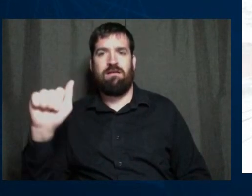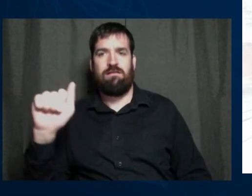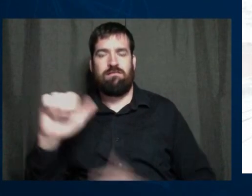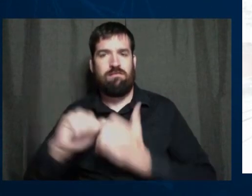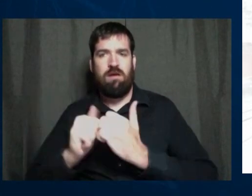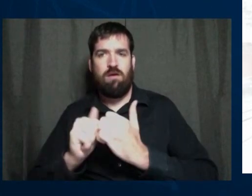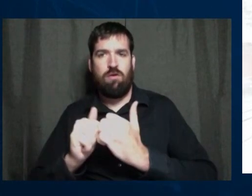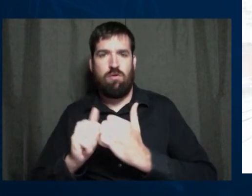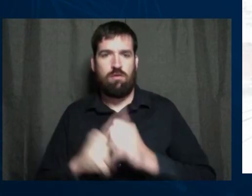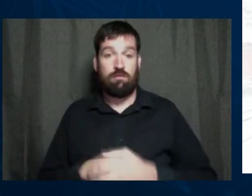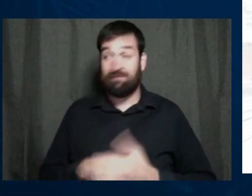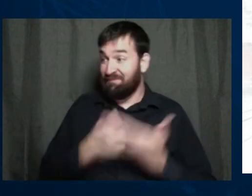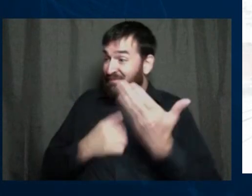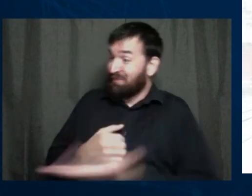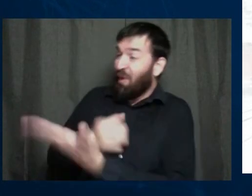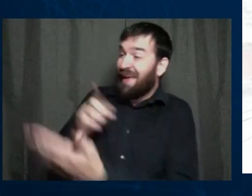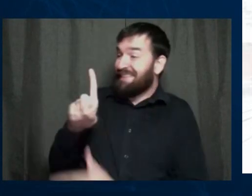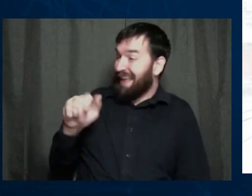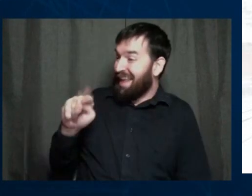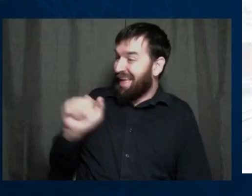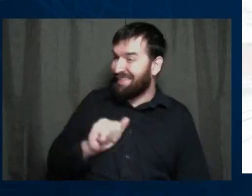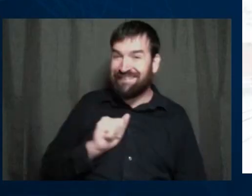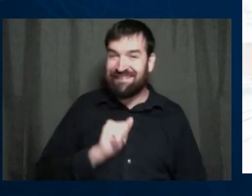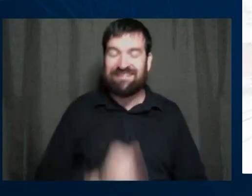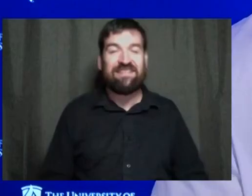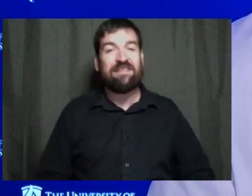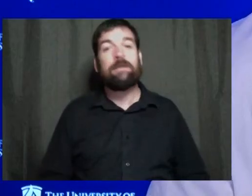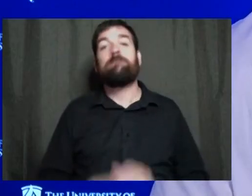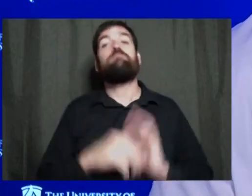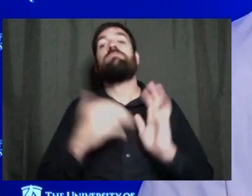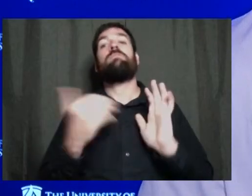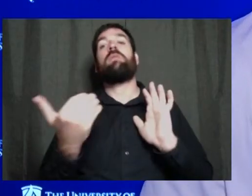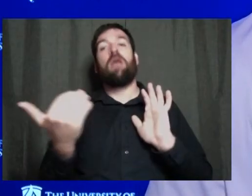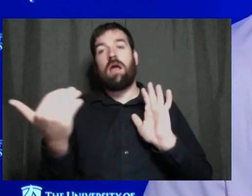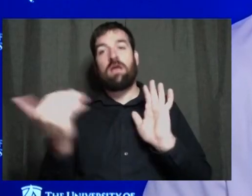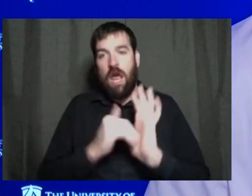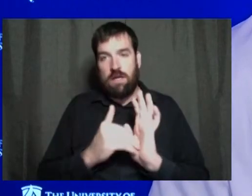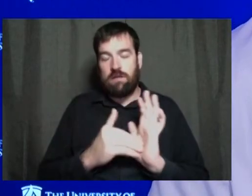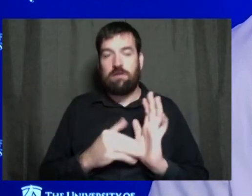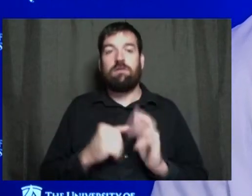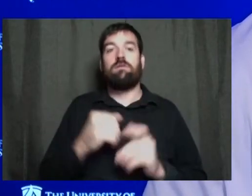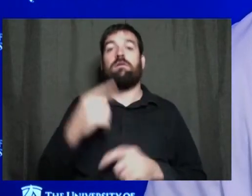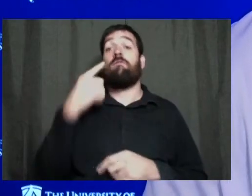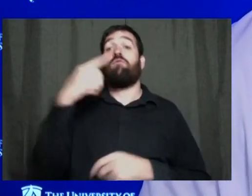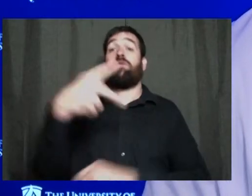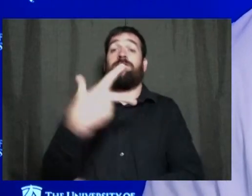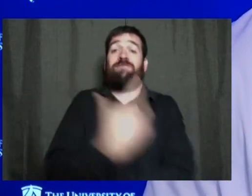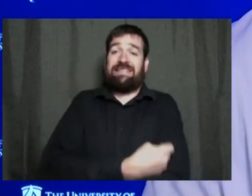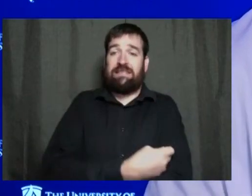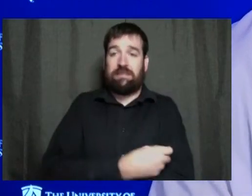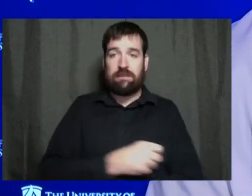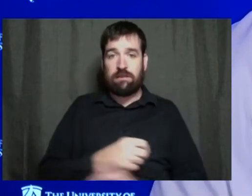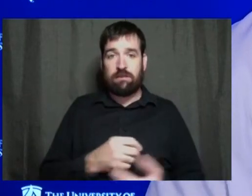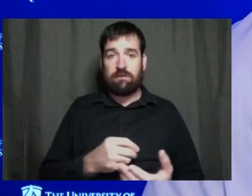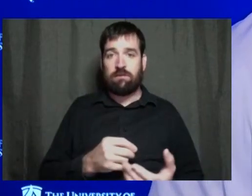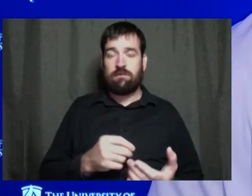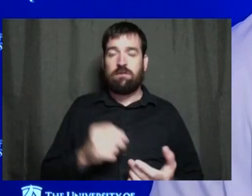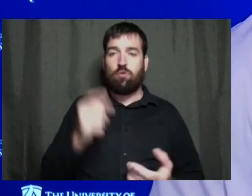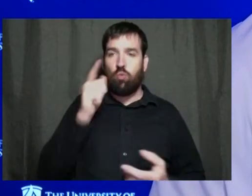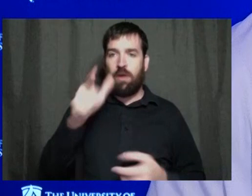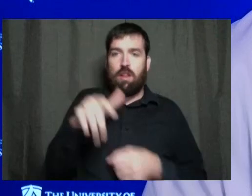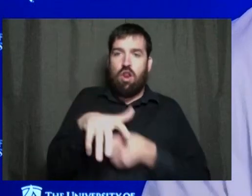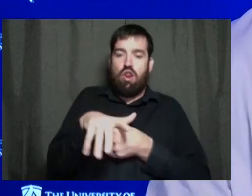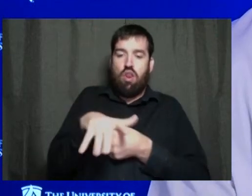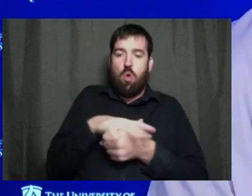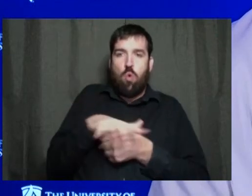Go ahead, Dana. Again, so as far as the vaccine goes, really you're going to have local uptake right there where the